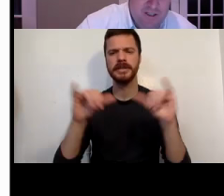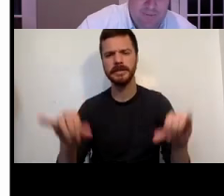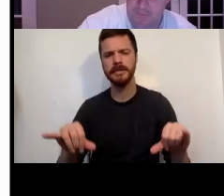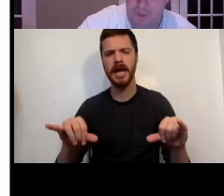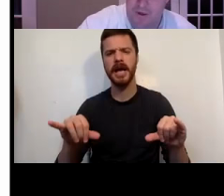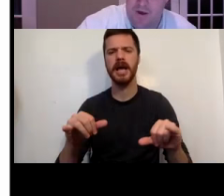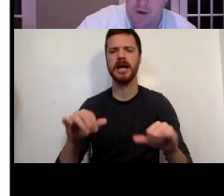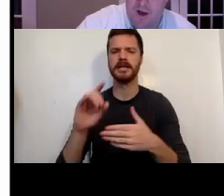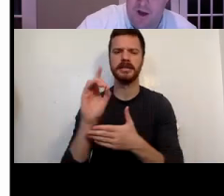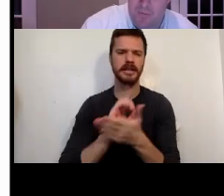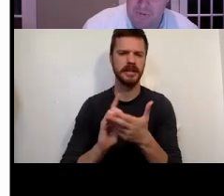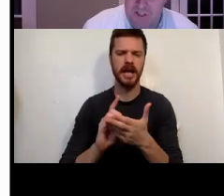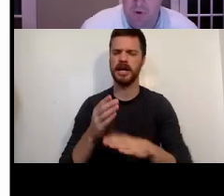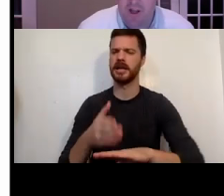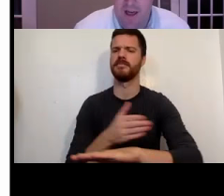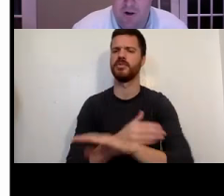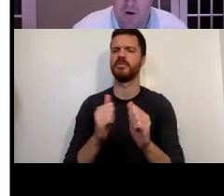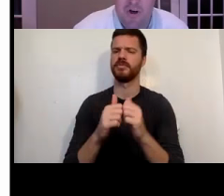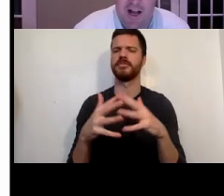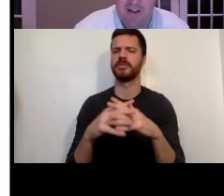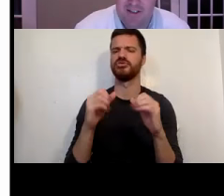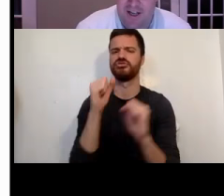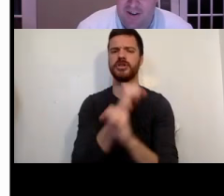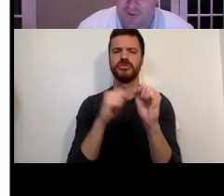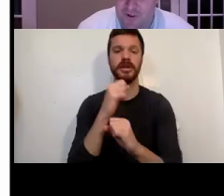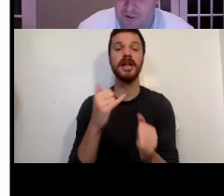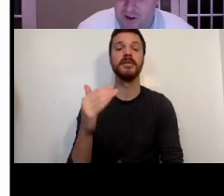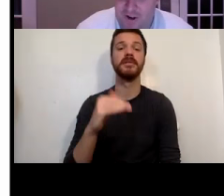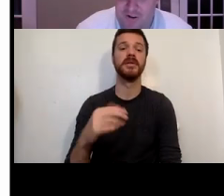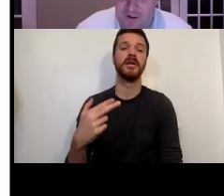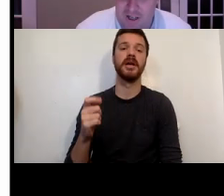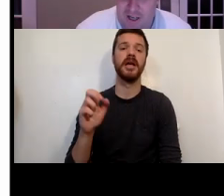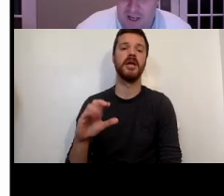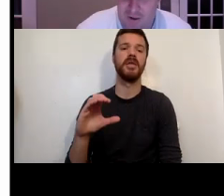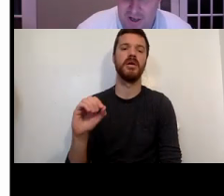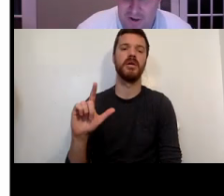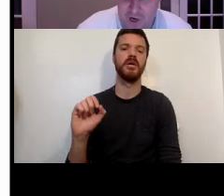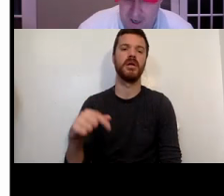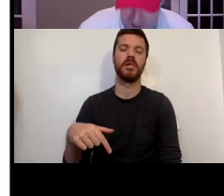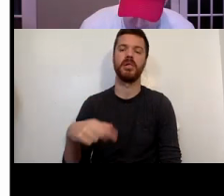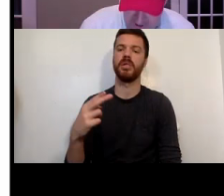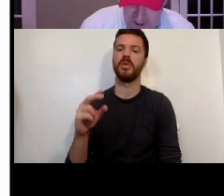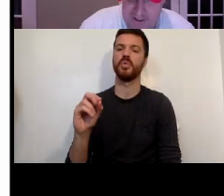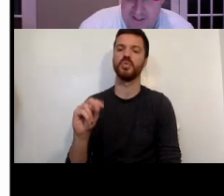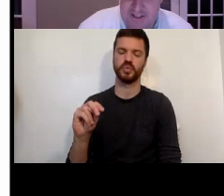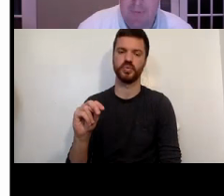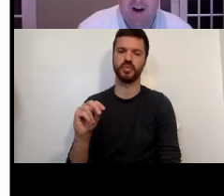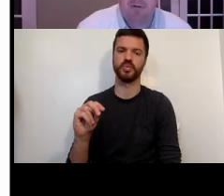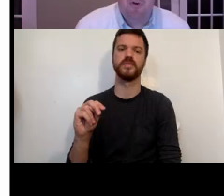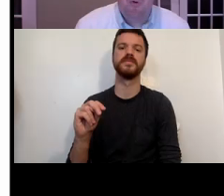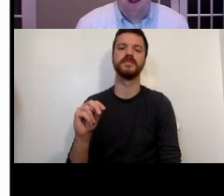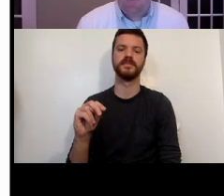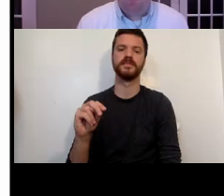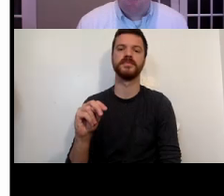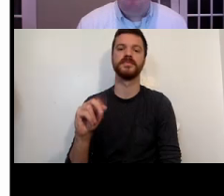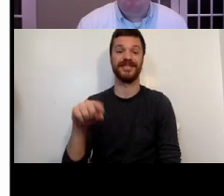strategies. Similarly, Heather Cahoon and colleagues at the University of Toronto and elsewhere have conducted a systematic review